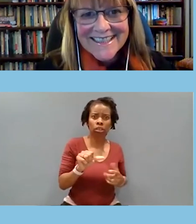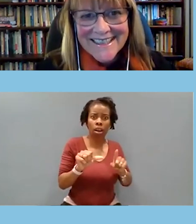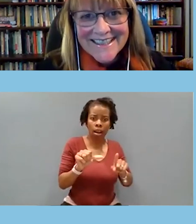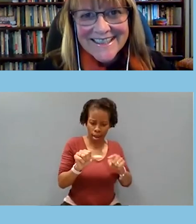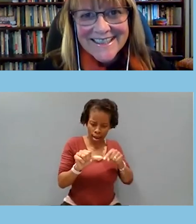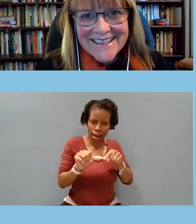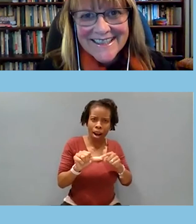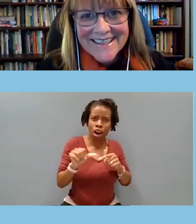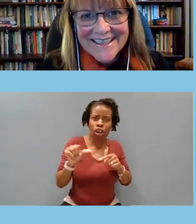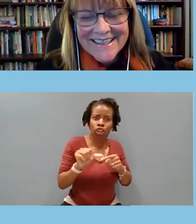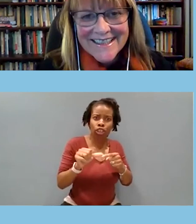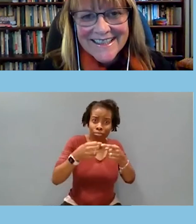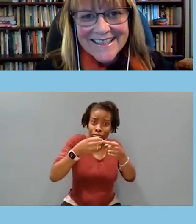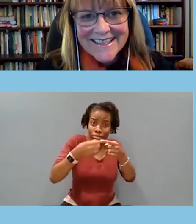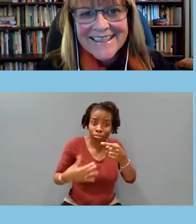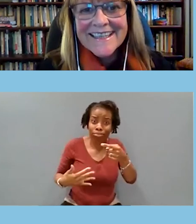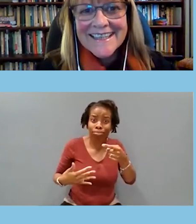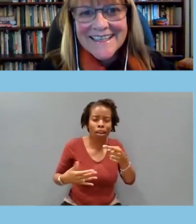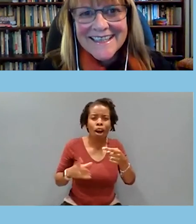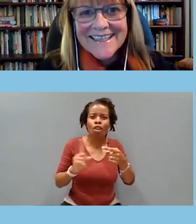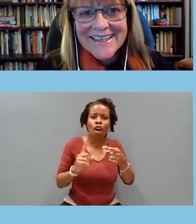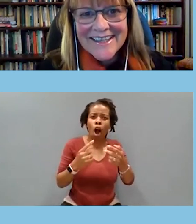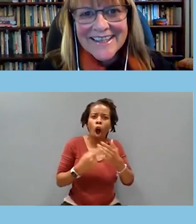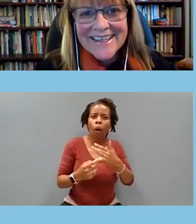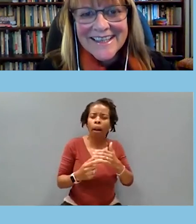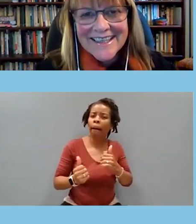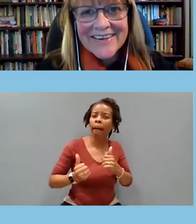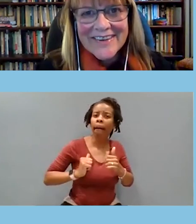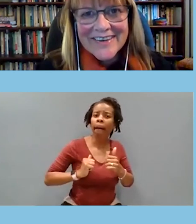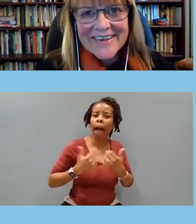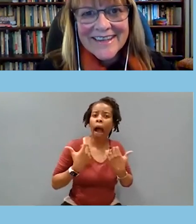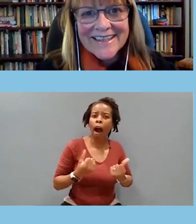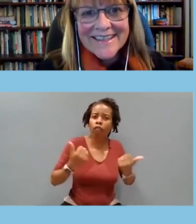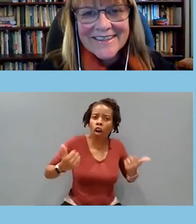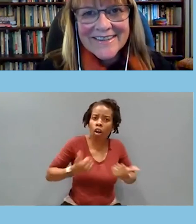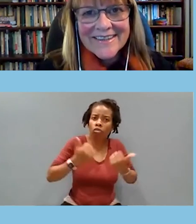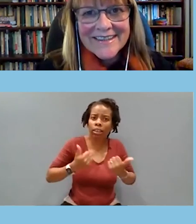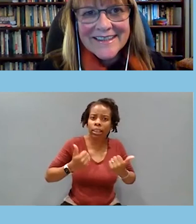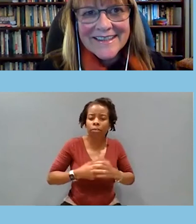of, they're coming back upon us over and over.